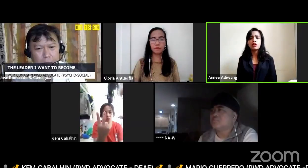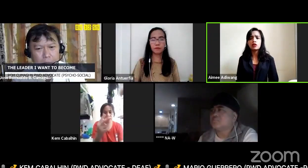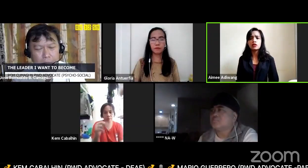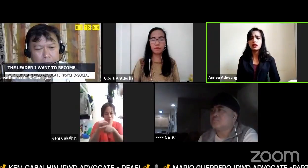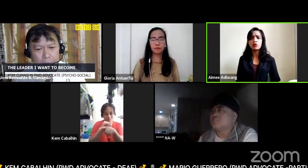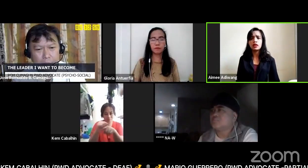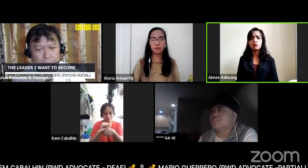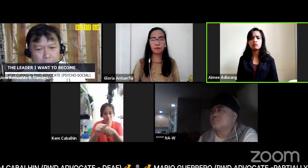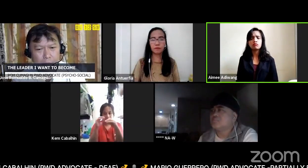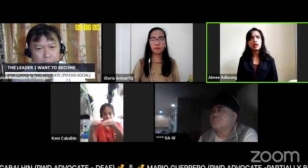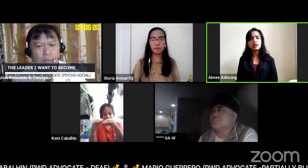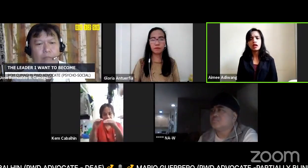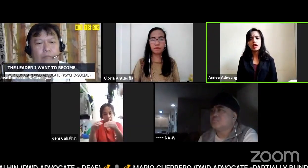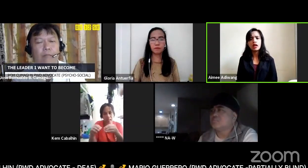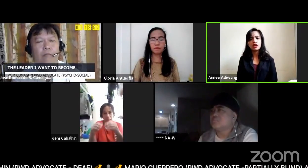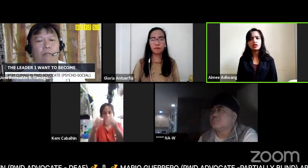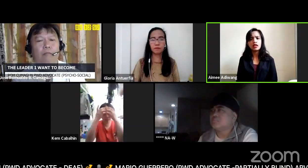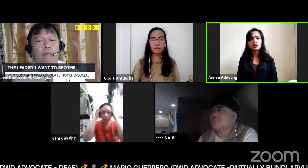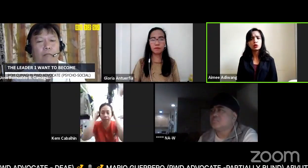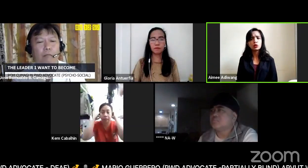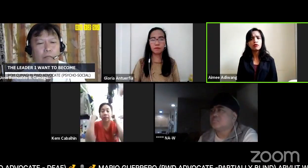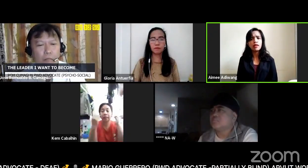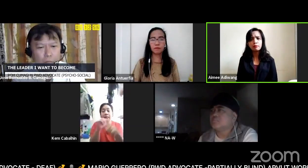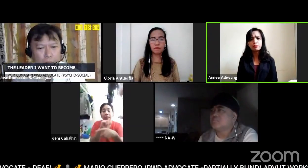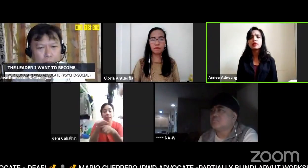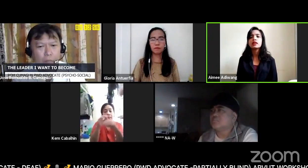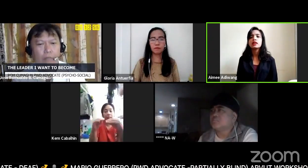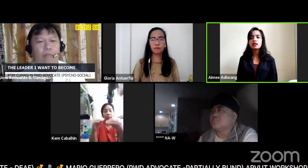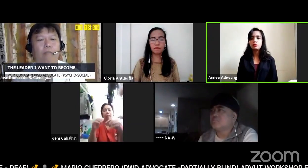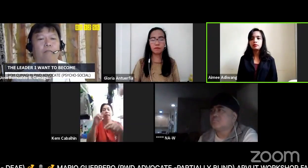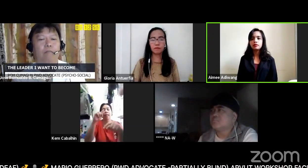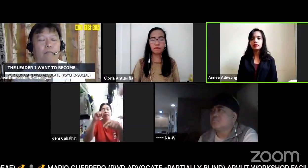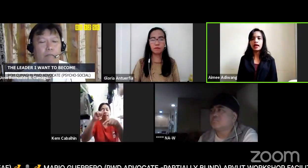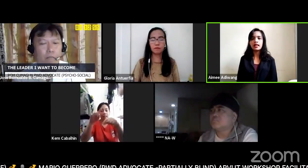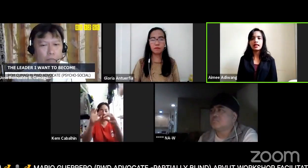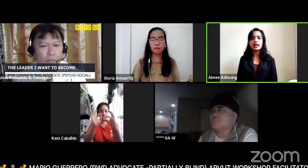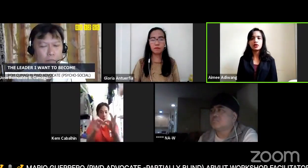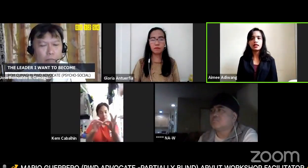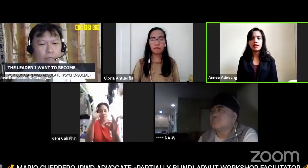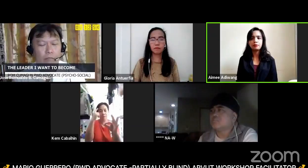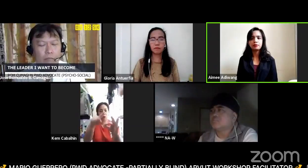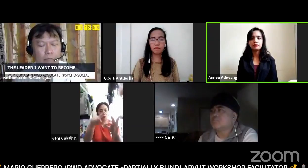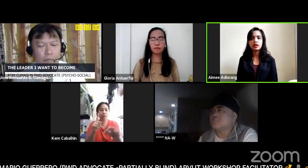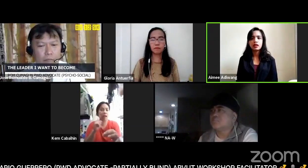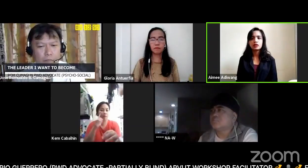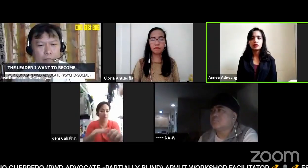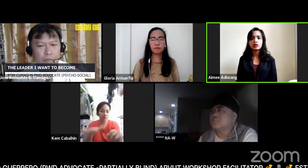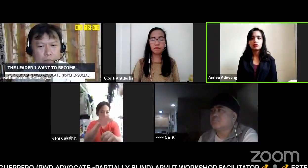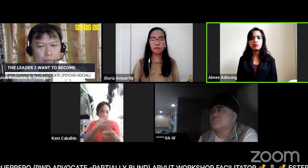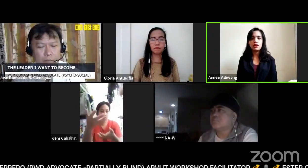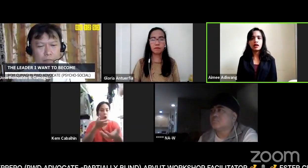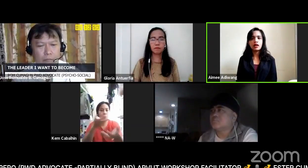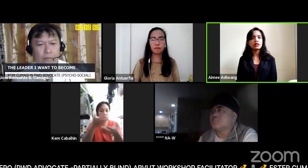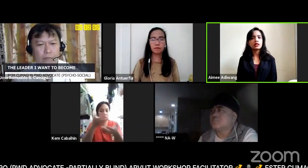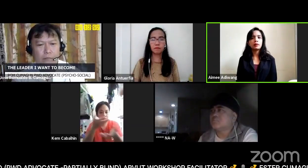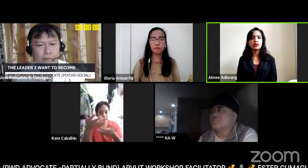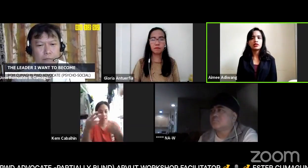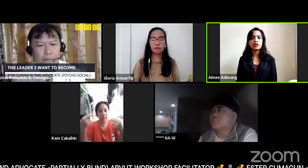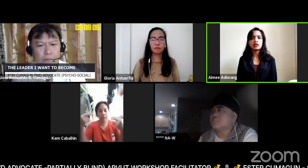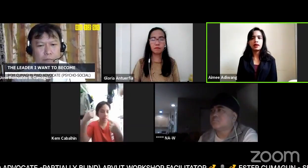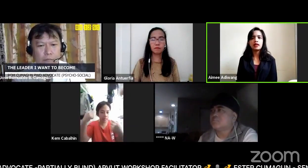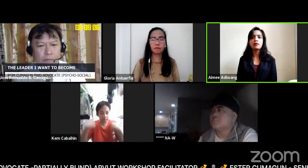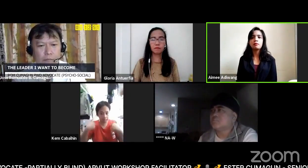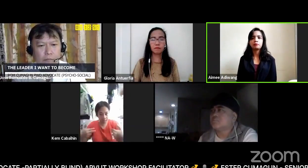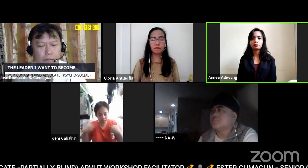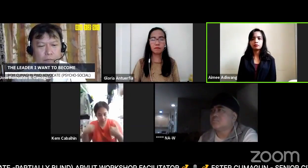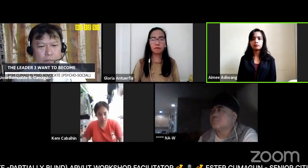hearing people are also included. They are, I think, two of them, Mhm, and I trained them to mhm, become